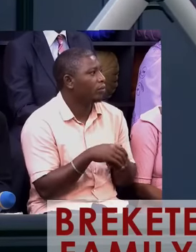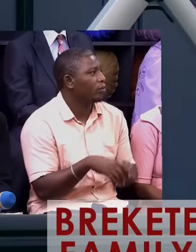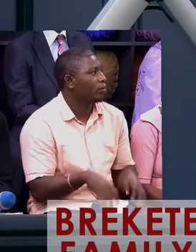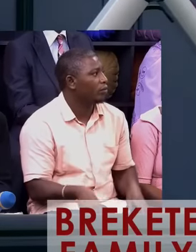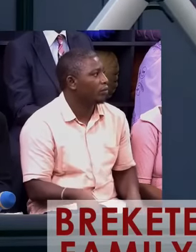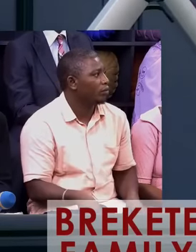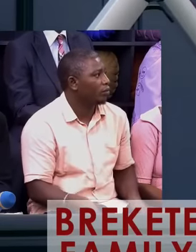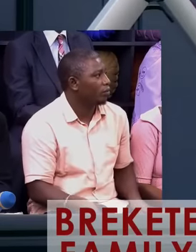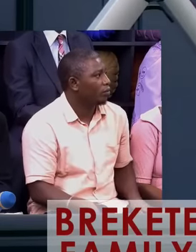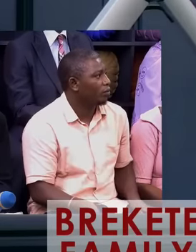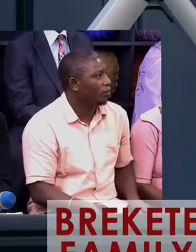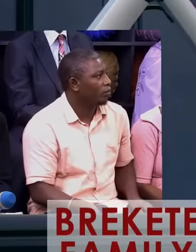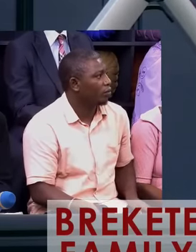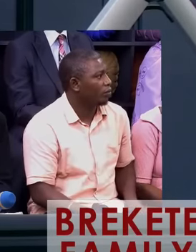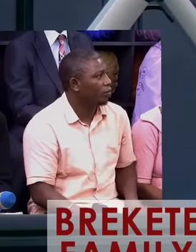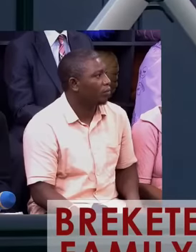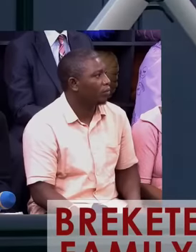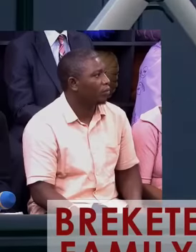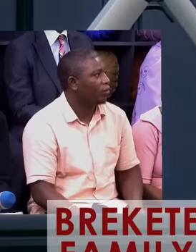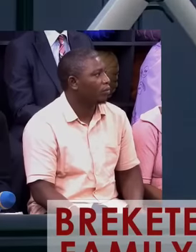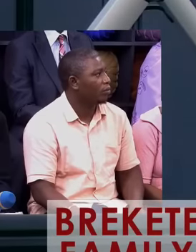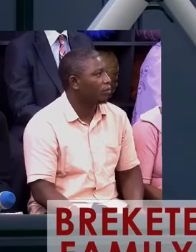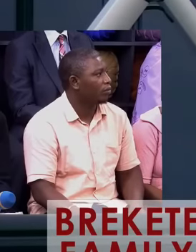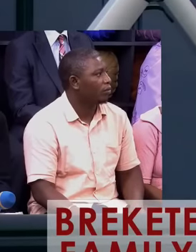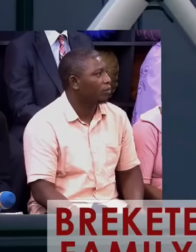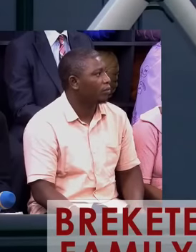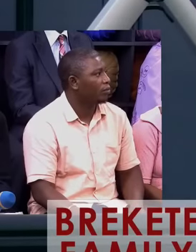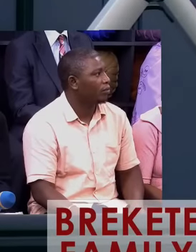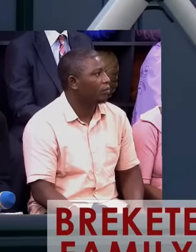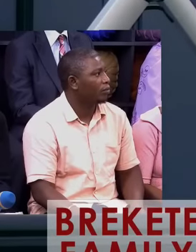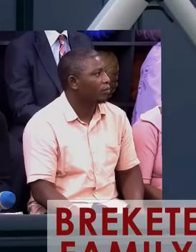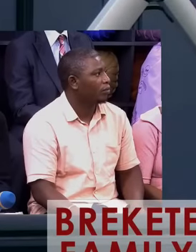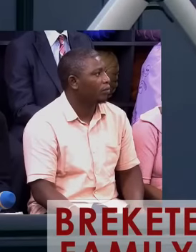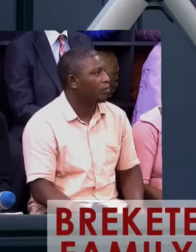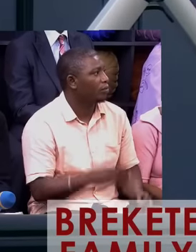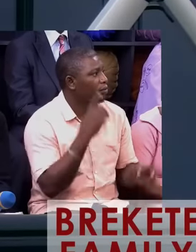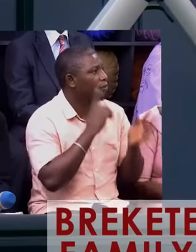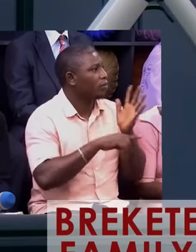thank you now make we check